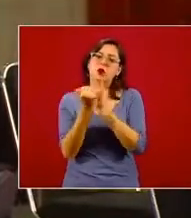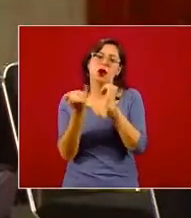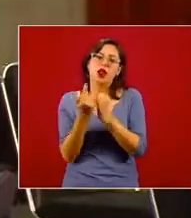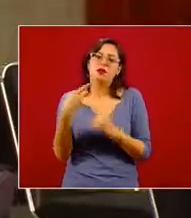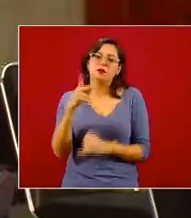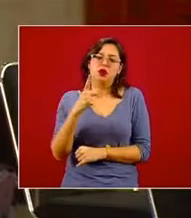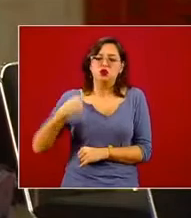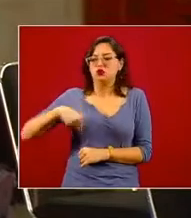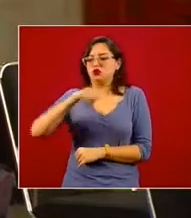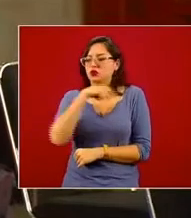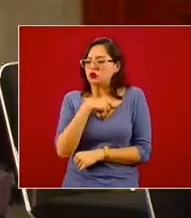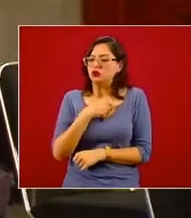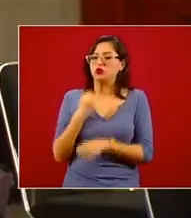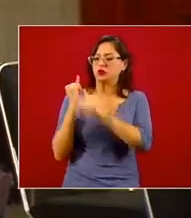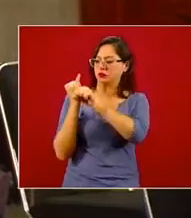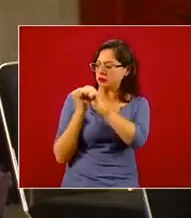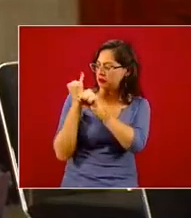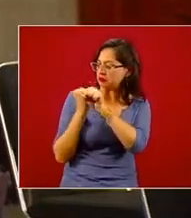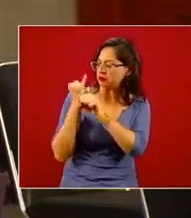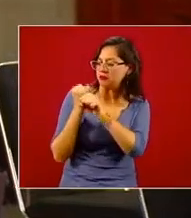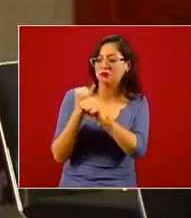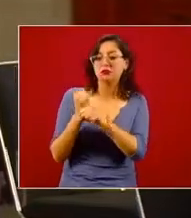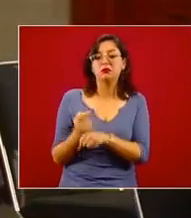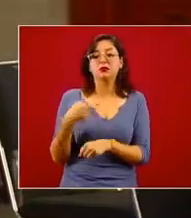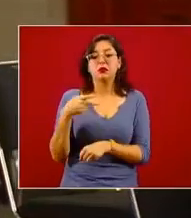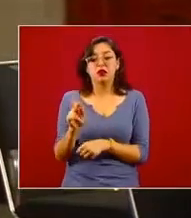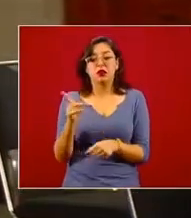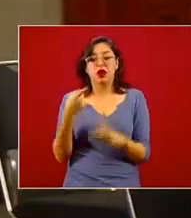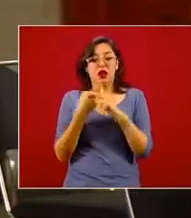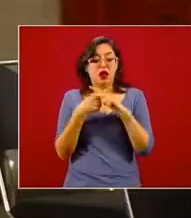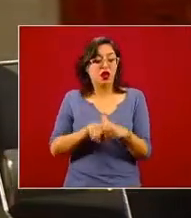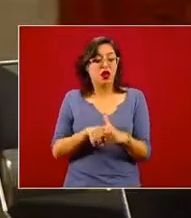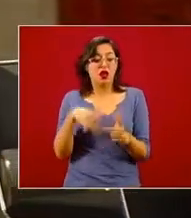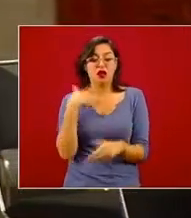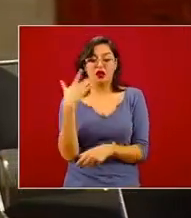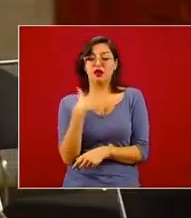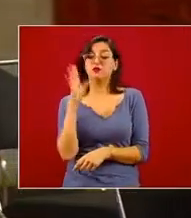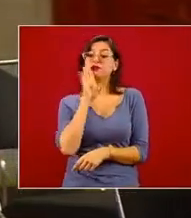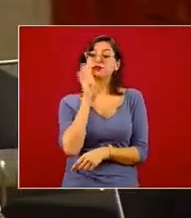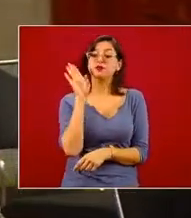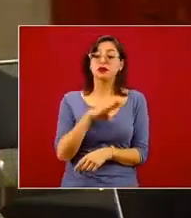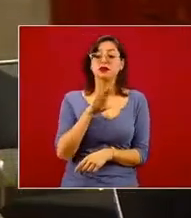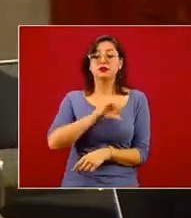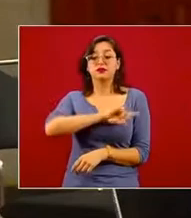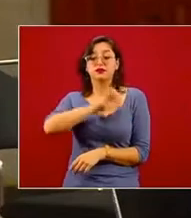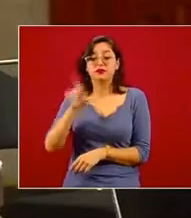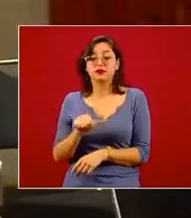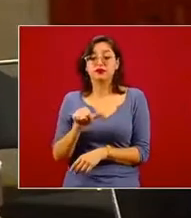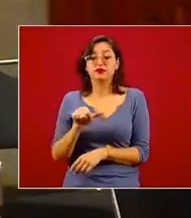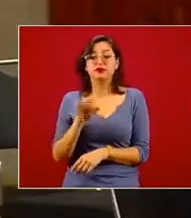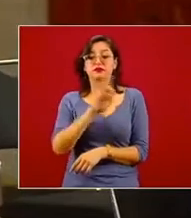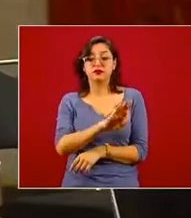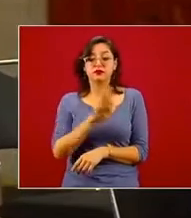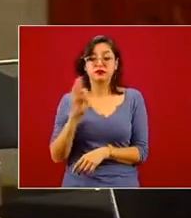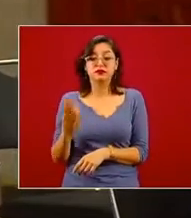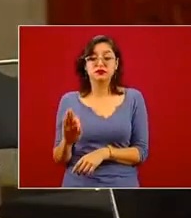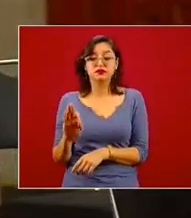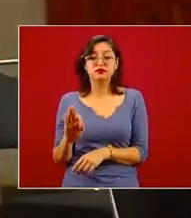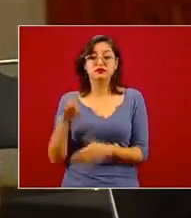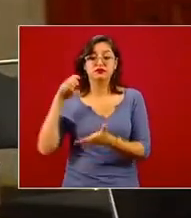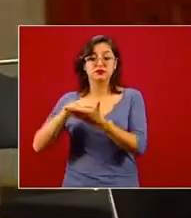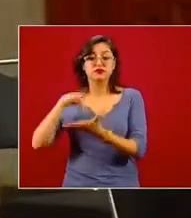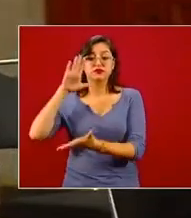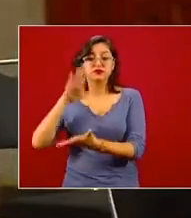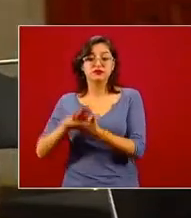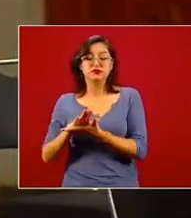todos tienen, you o said, sea, and la we've been fecha de reviewing inicio de these síntomas cases throughout y all these days. Yes, posteriormente and I la thank you. fecha de registro There por